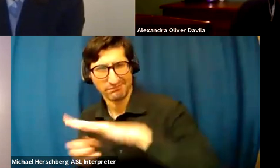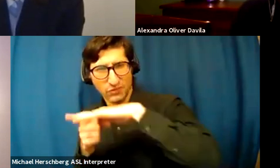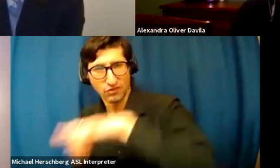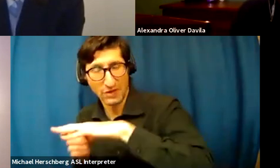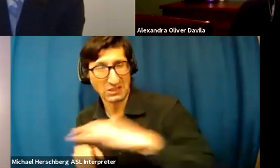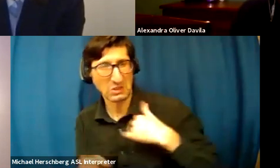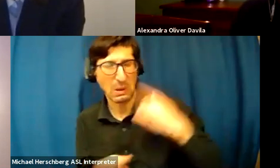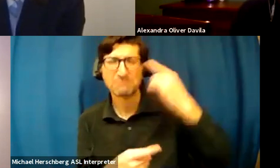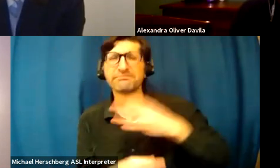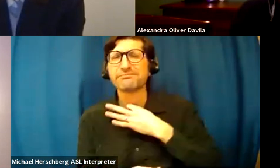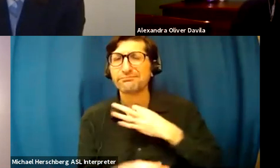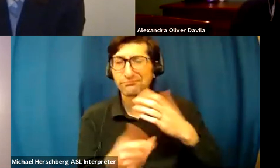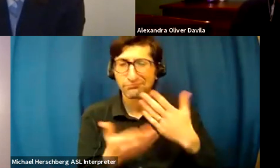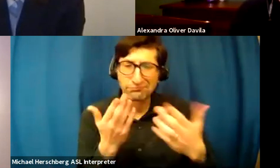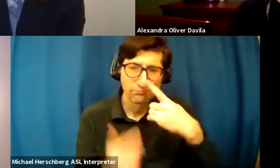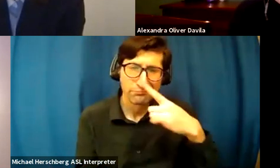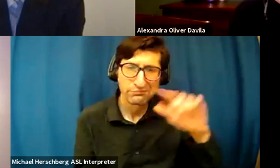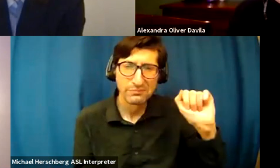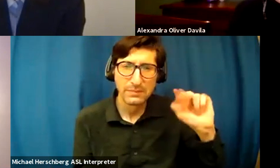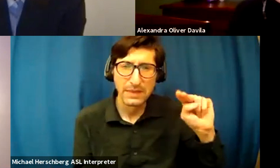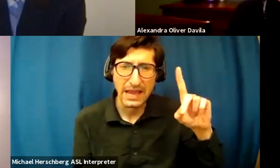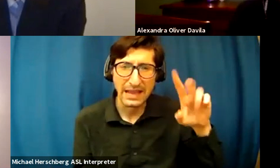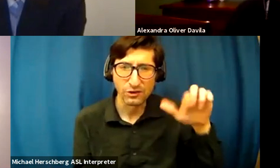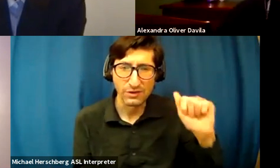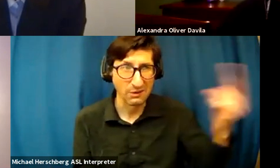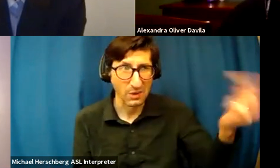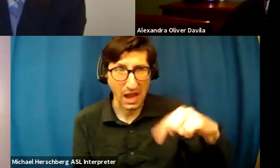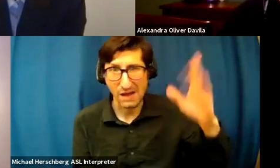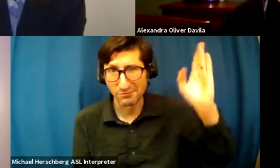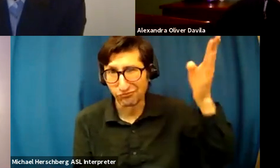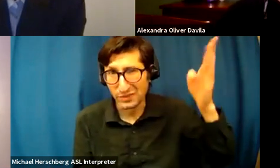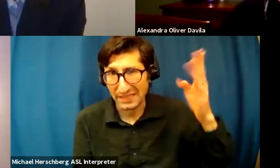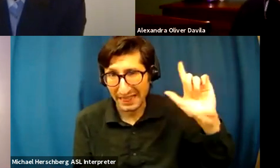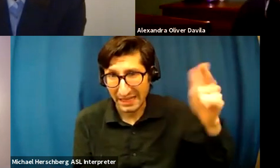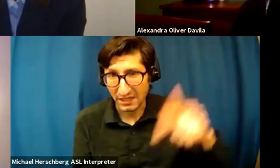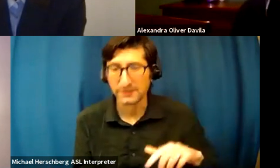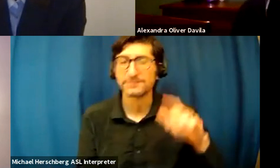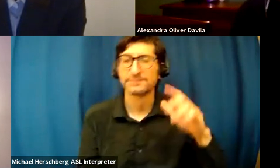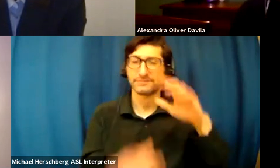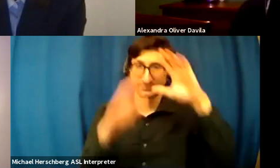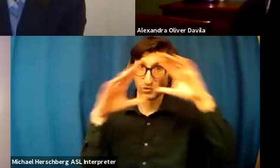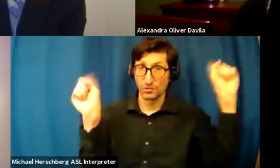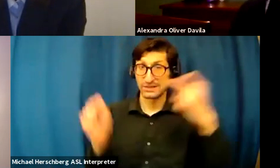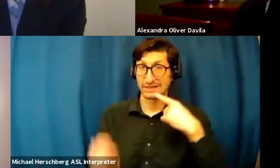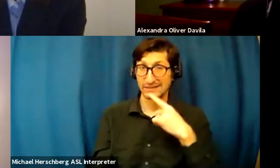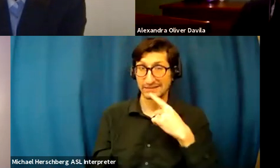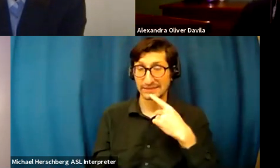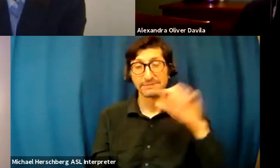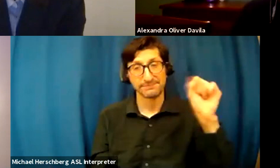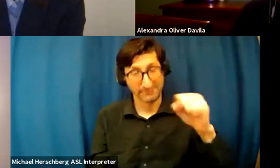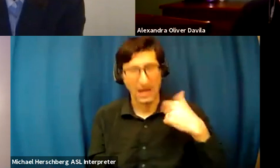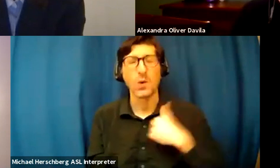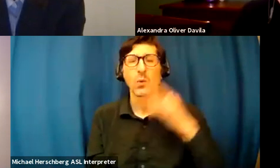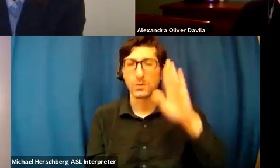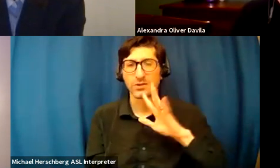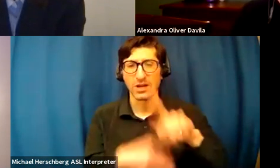team sometime later in the year. We'll definitely be talking about academics as part of our budget. So that will